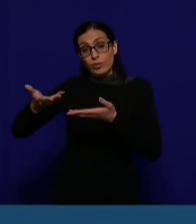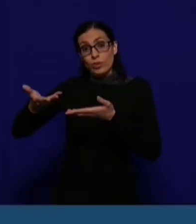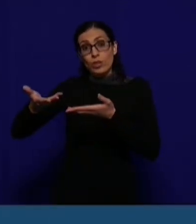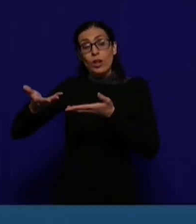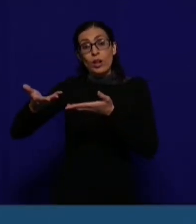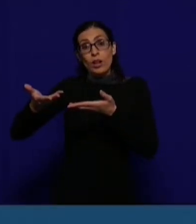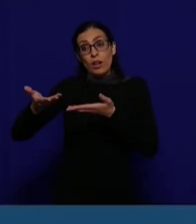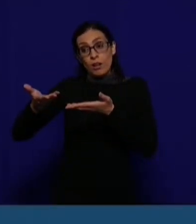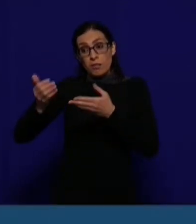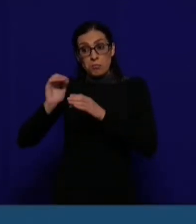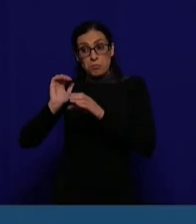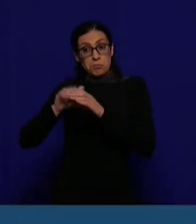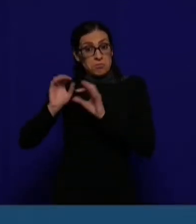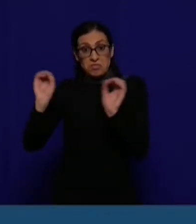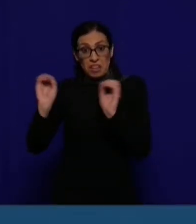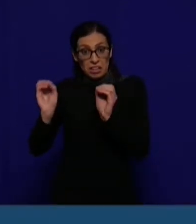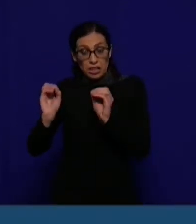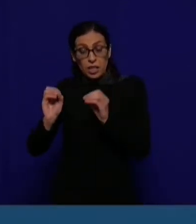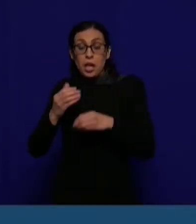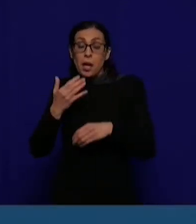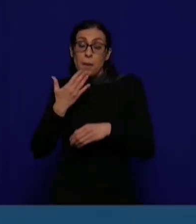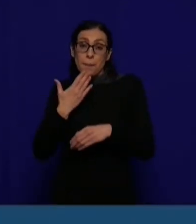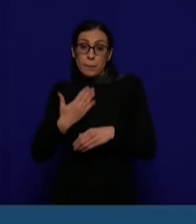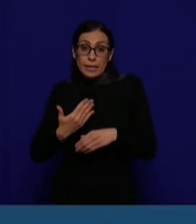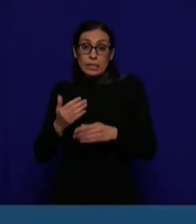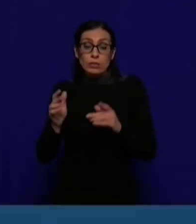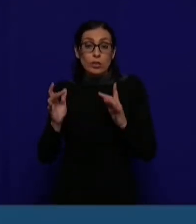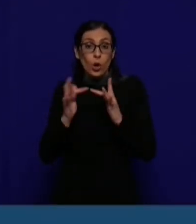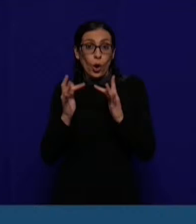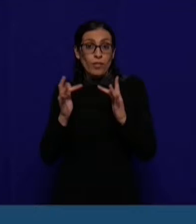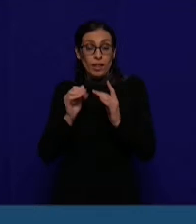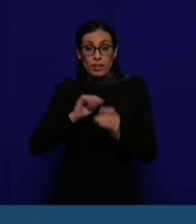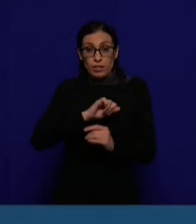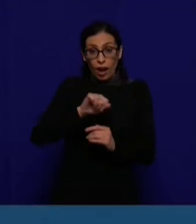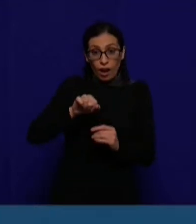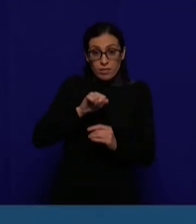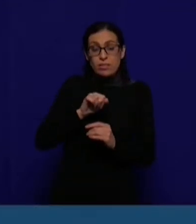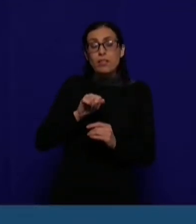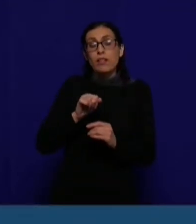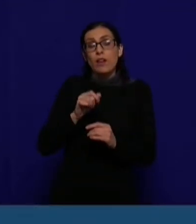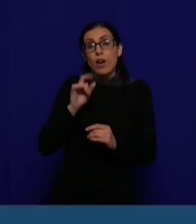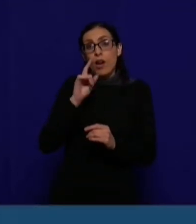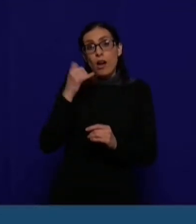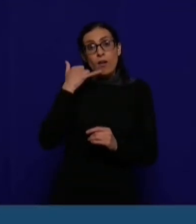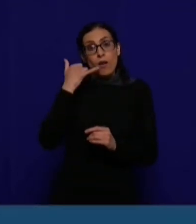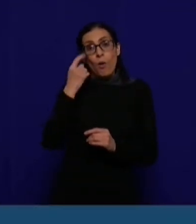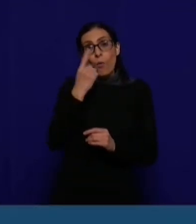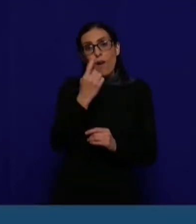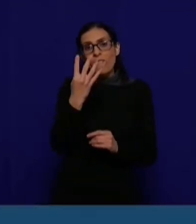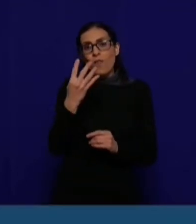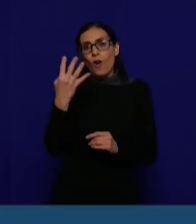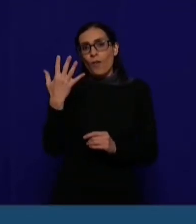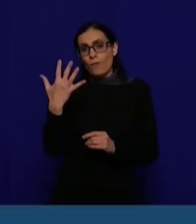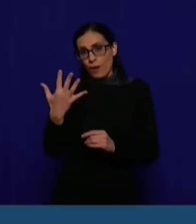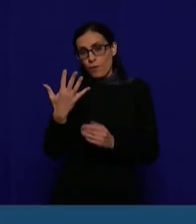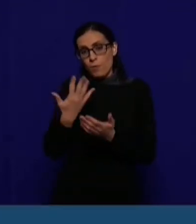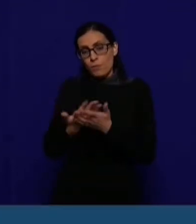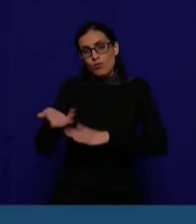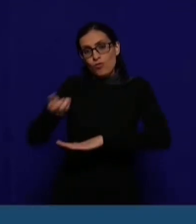60 years of age, and if you haven't received an invitation, it is important to contact us on 145 so that we will give you an